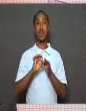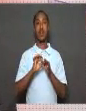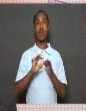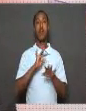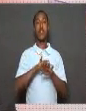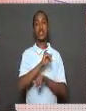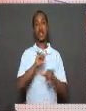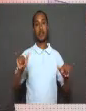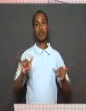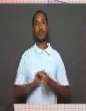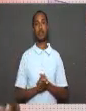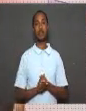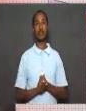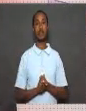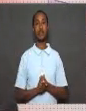same.